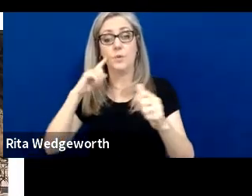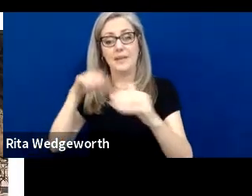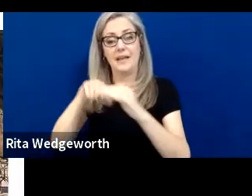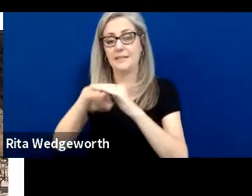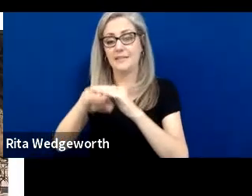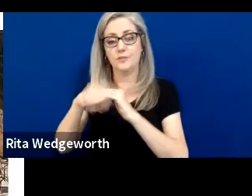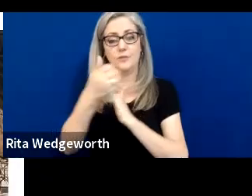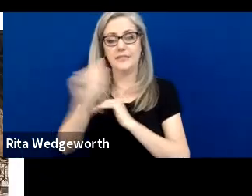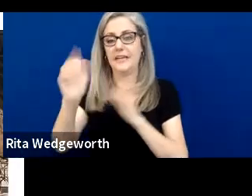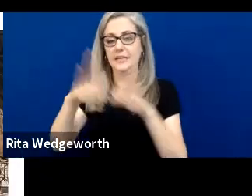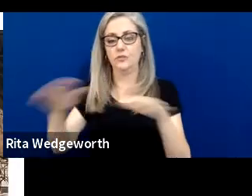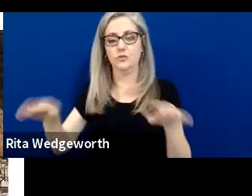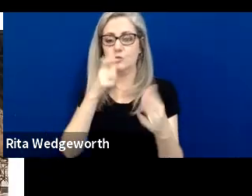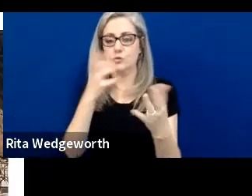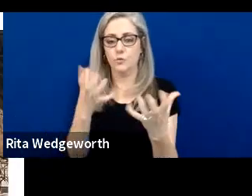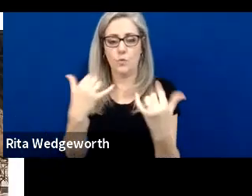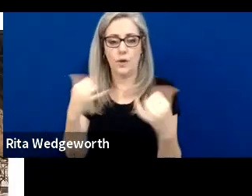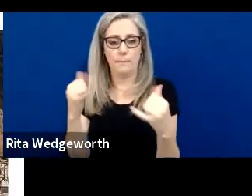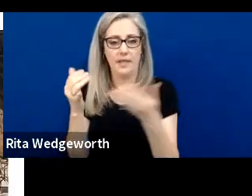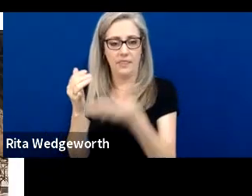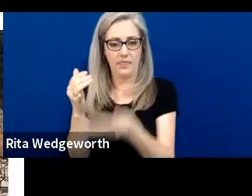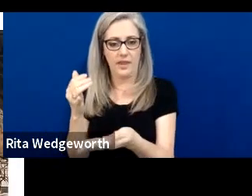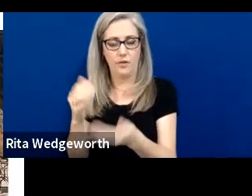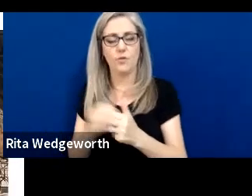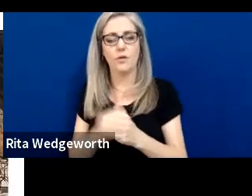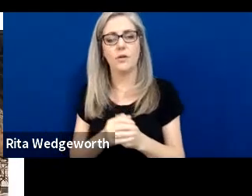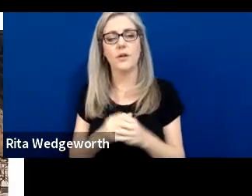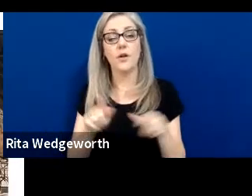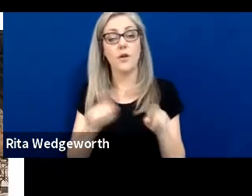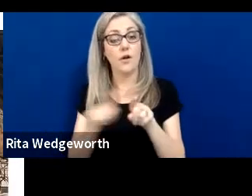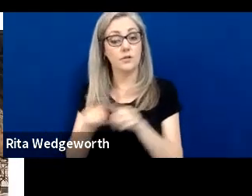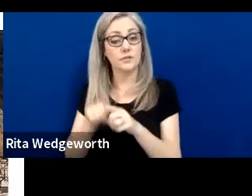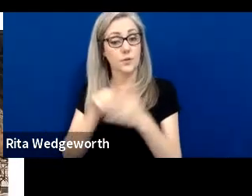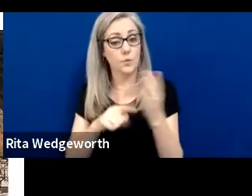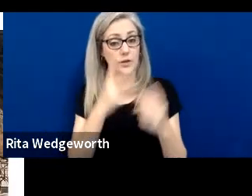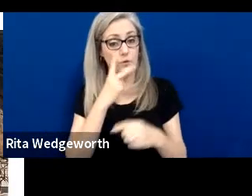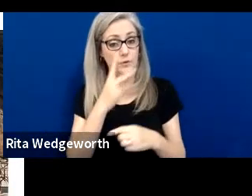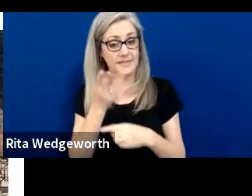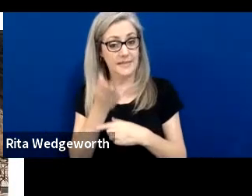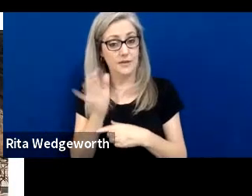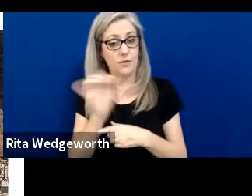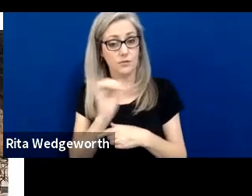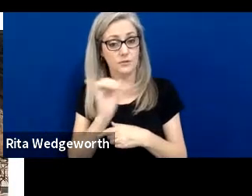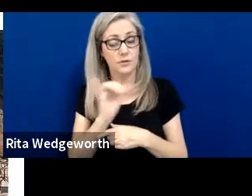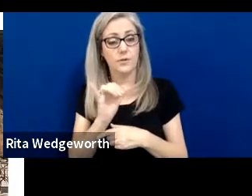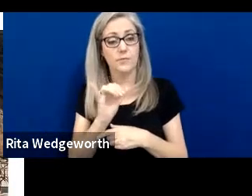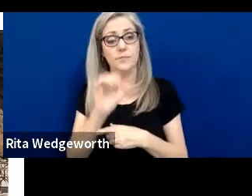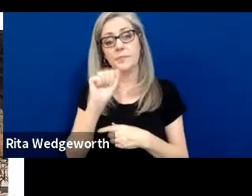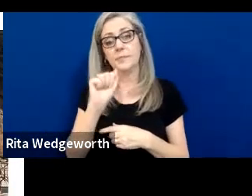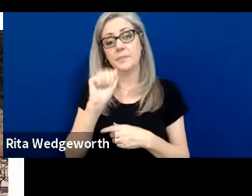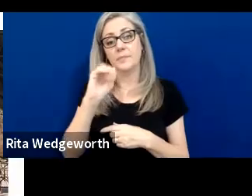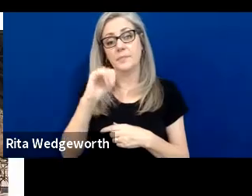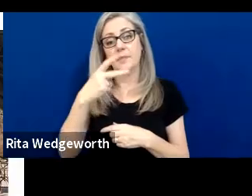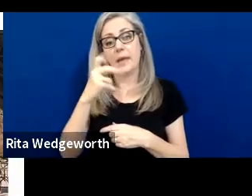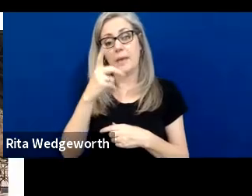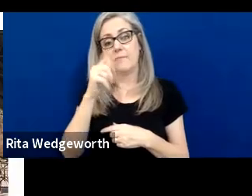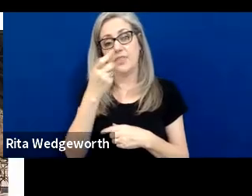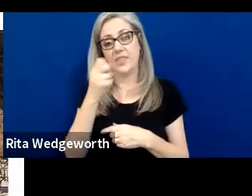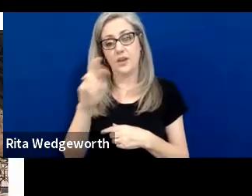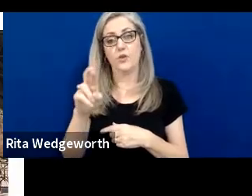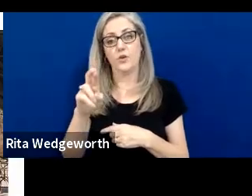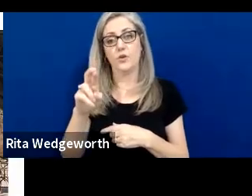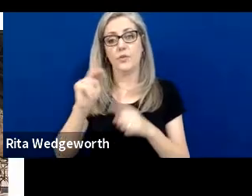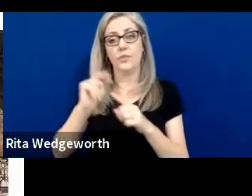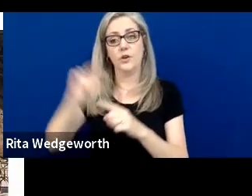who would want to go play on it. And then what you'll also see in this option is an amphitheater up on the north end. And this